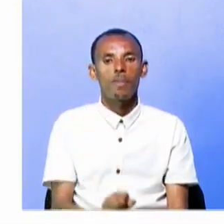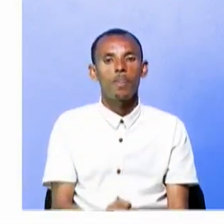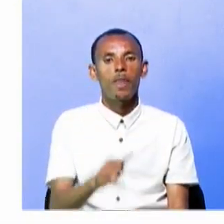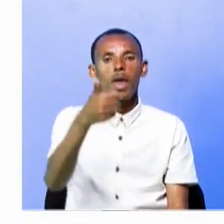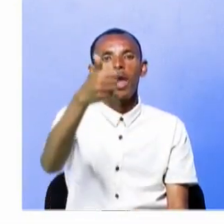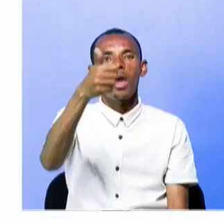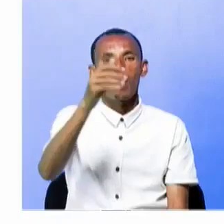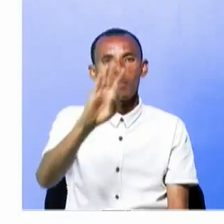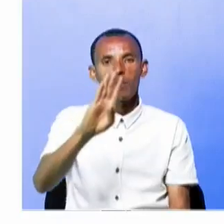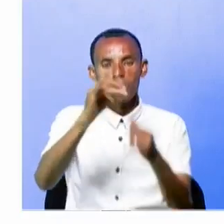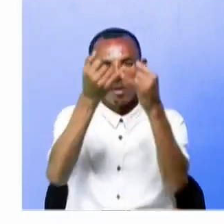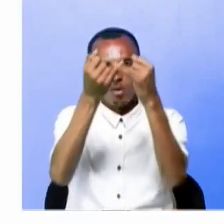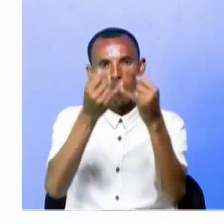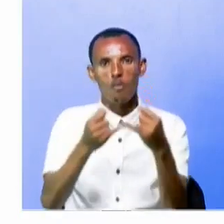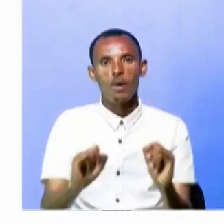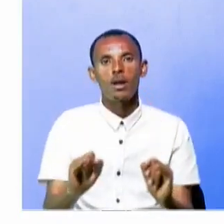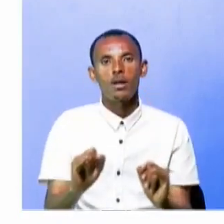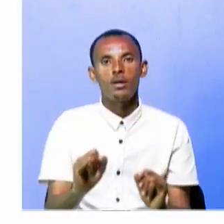AB over